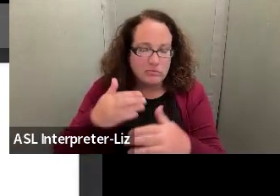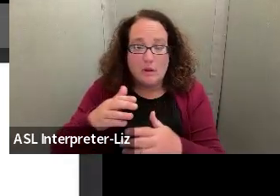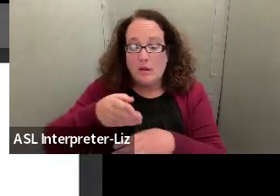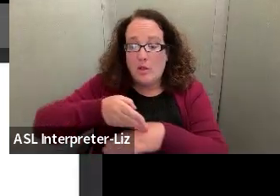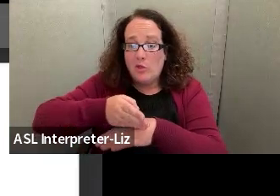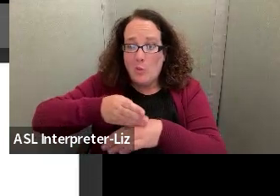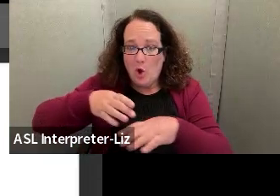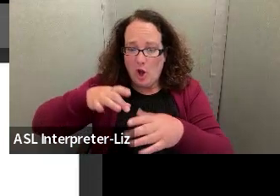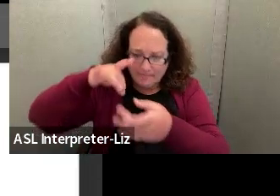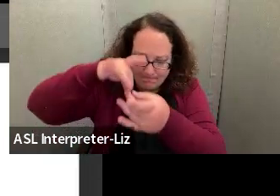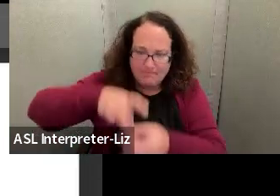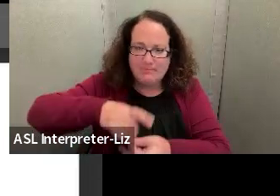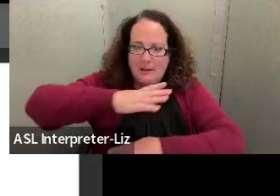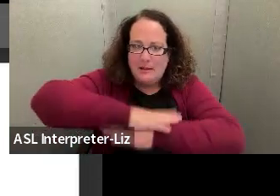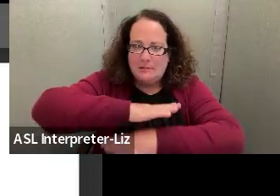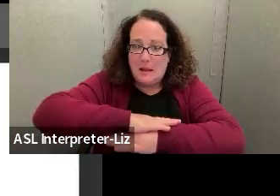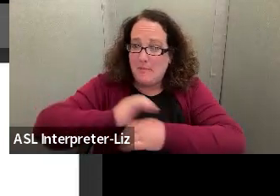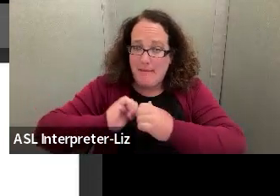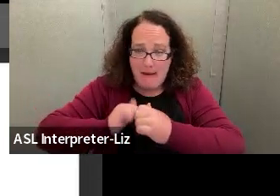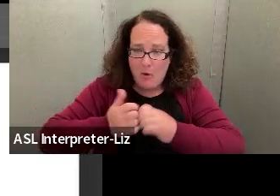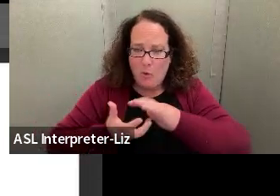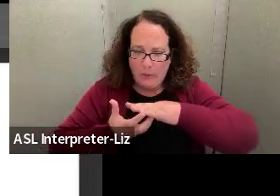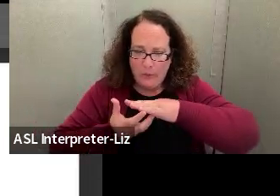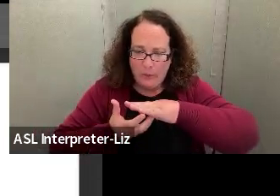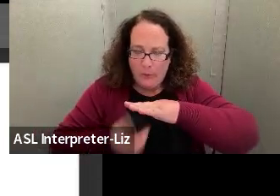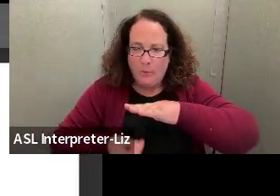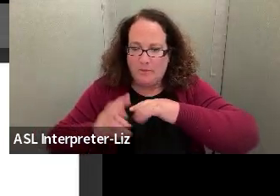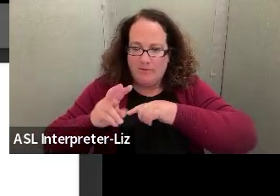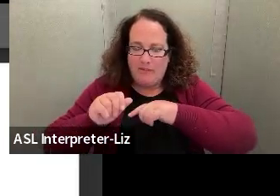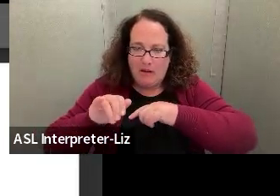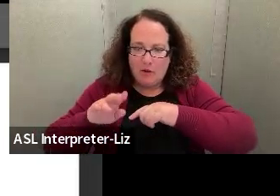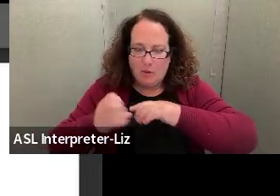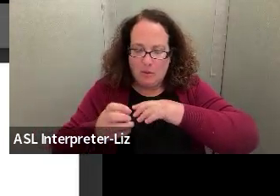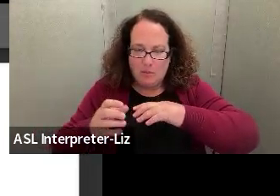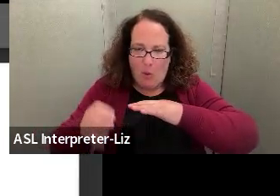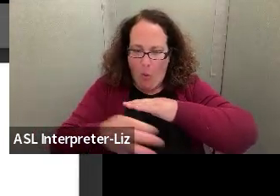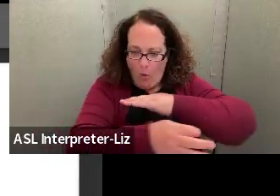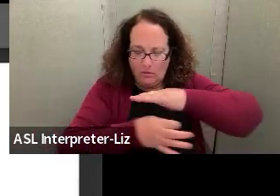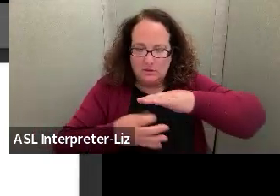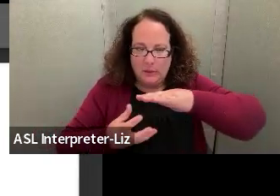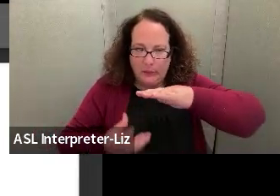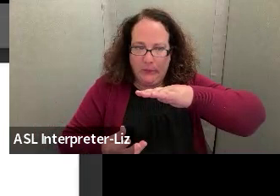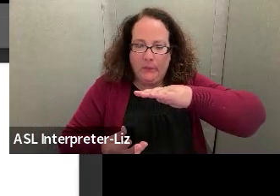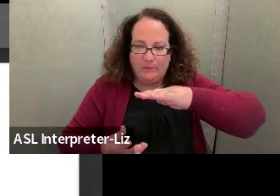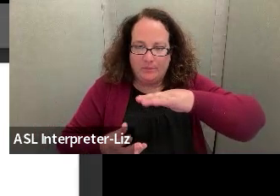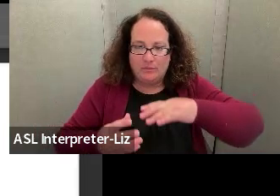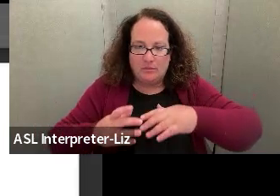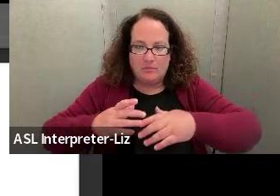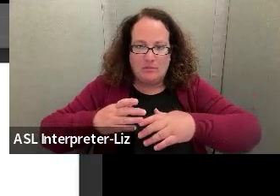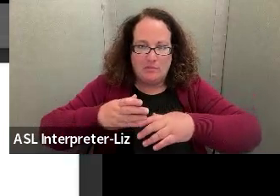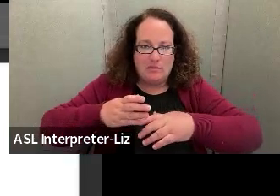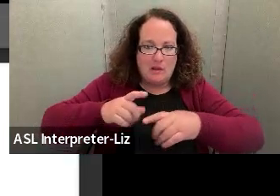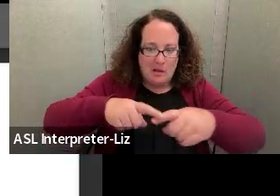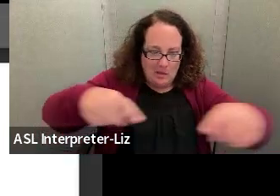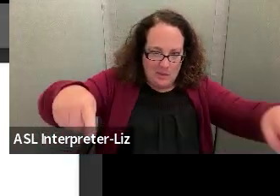the table by vacuum. There's little holes that pull it down and keep it flat. And the board jumped, and the machine